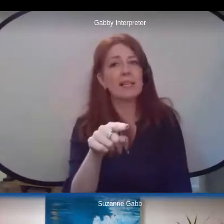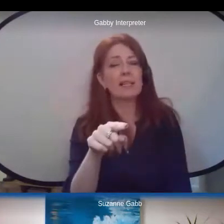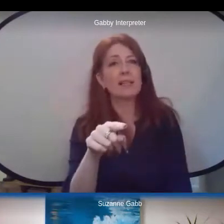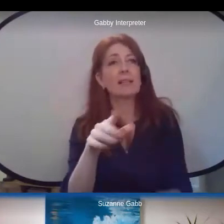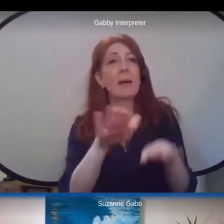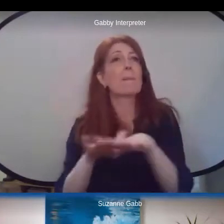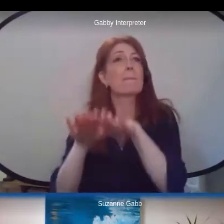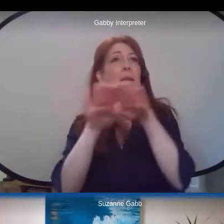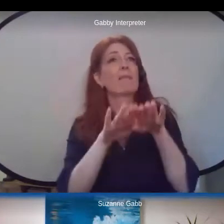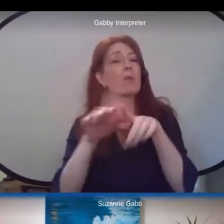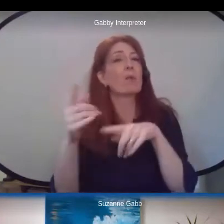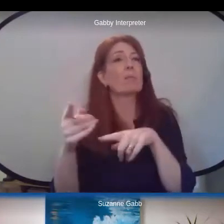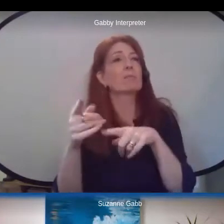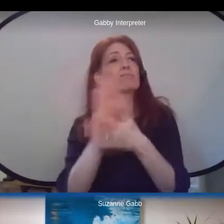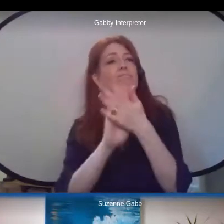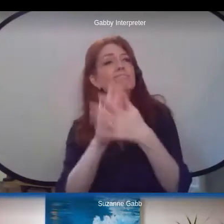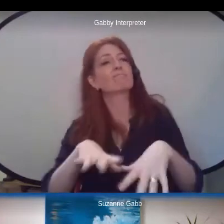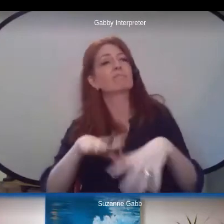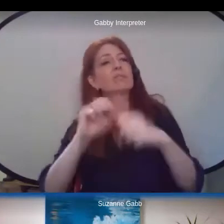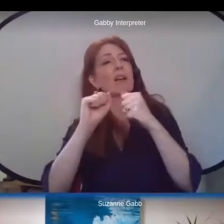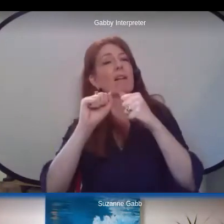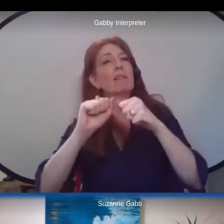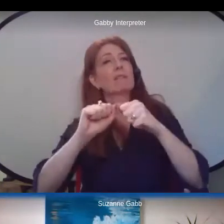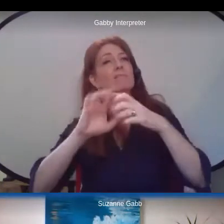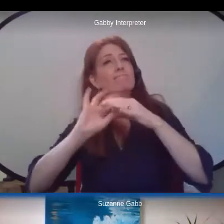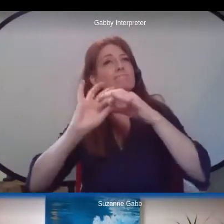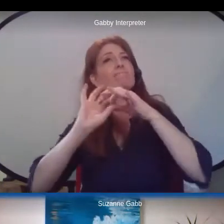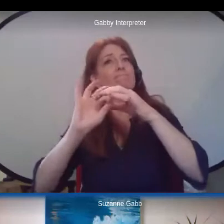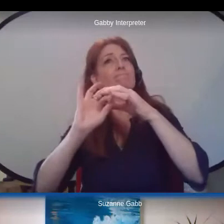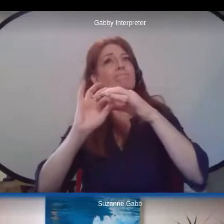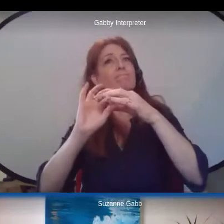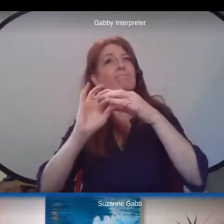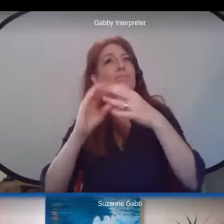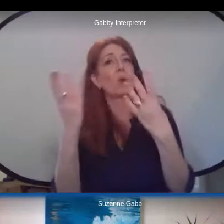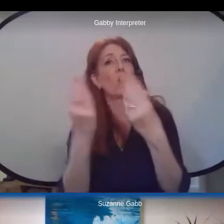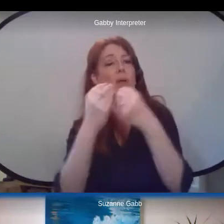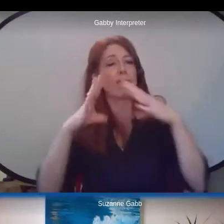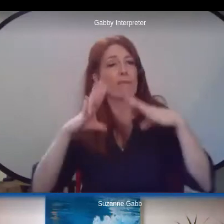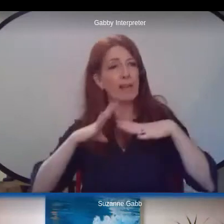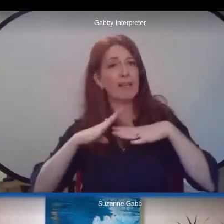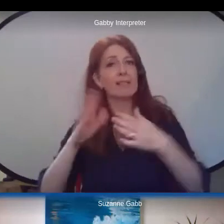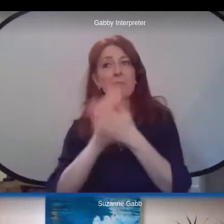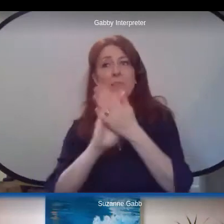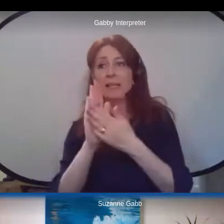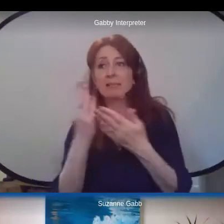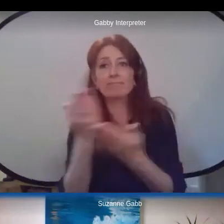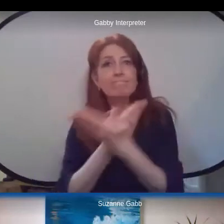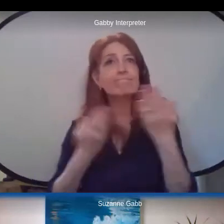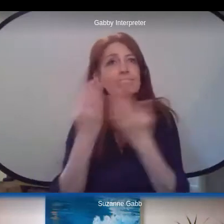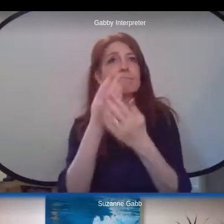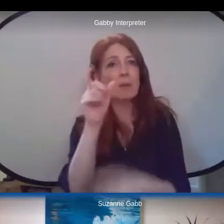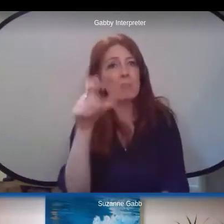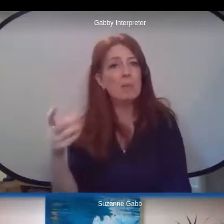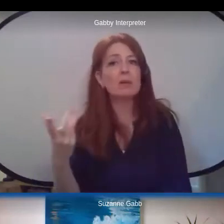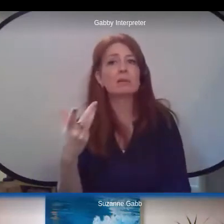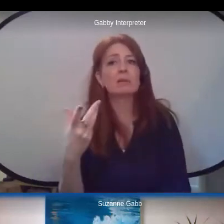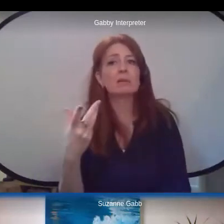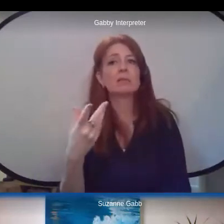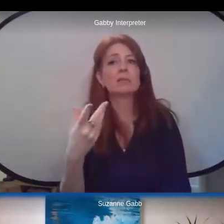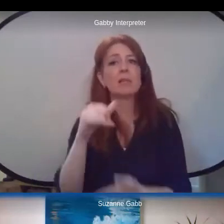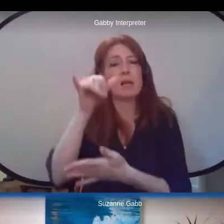platforms to be able to start engaging people with fitness and still being able to talk to our members. And in doing so, I think there was a report that